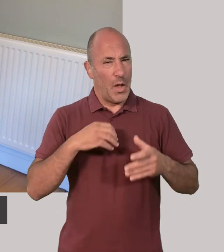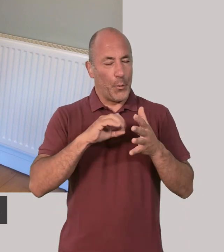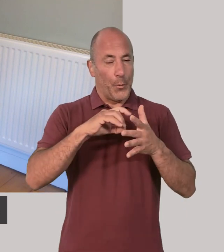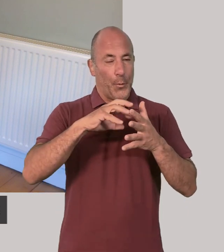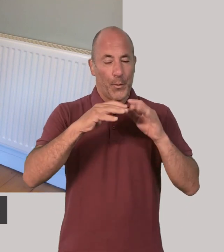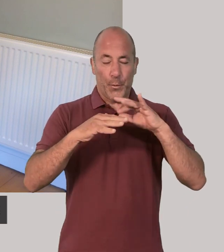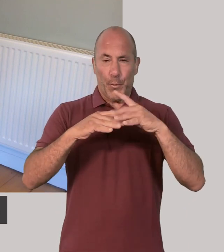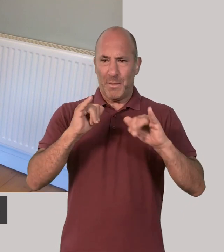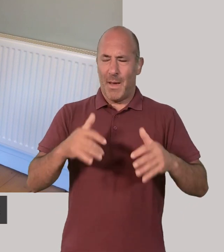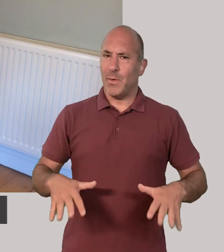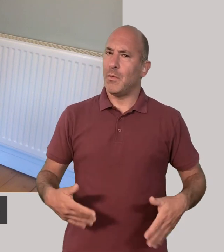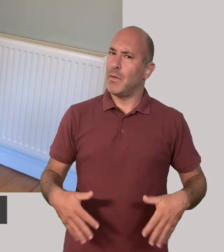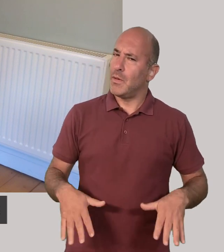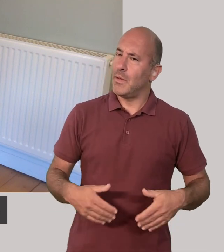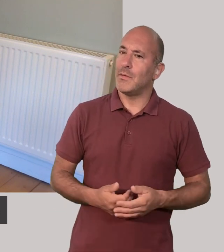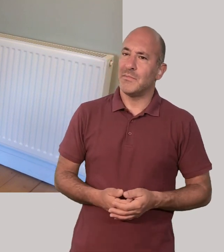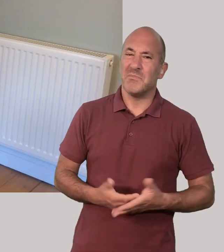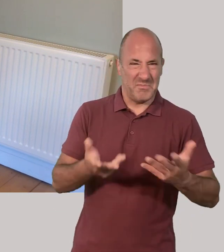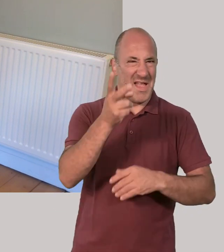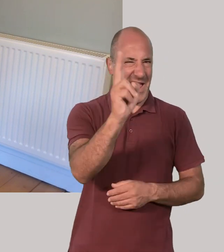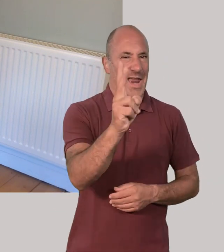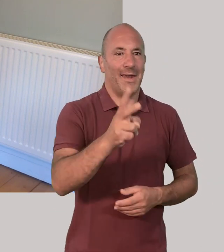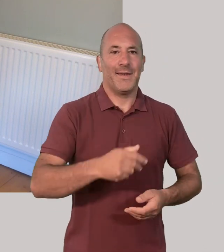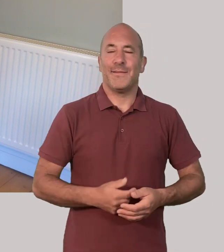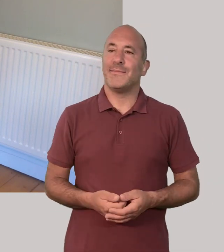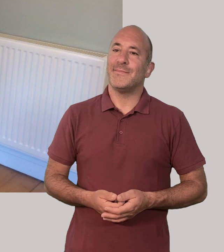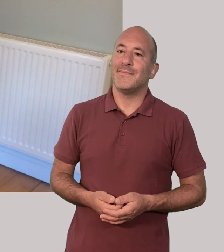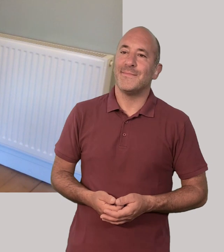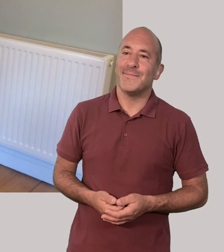Might be a bit of tingling there. Let's go again.